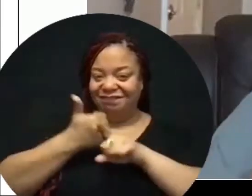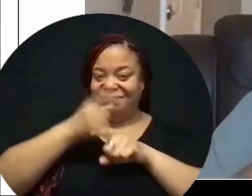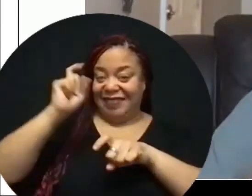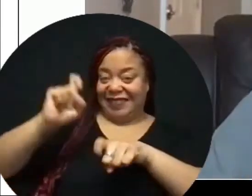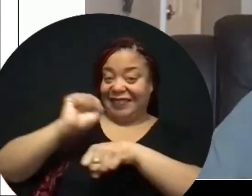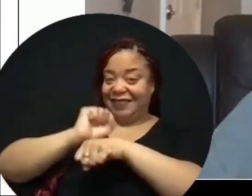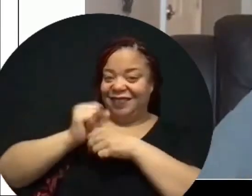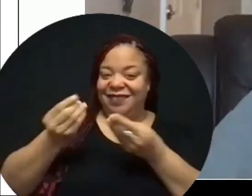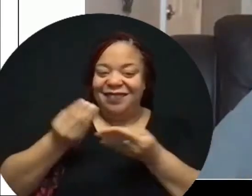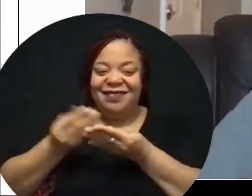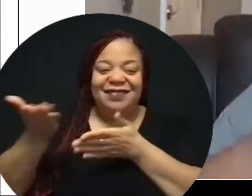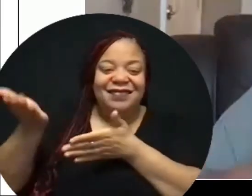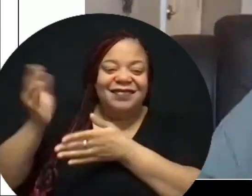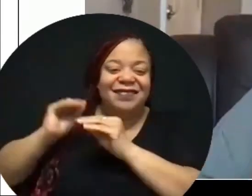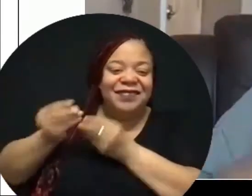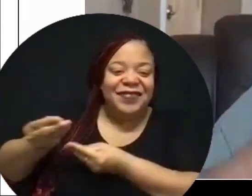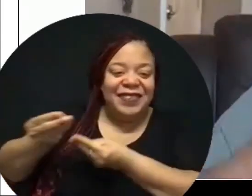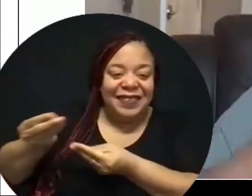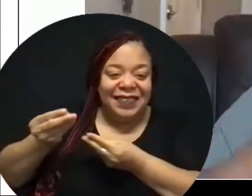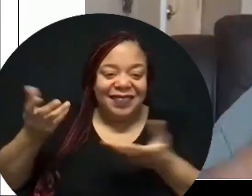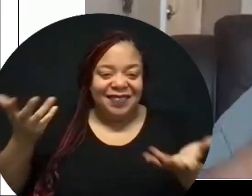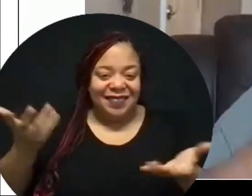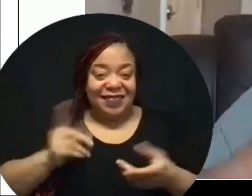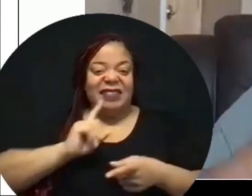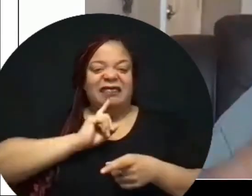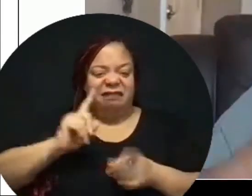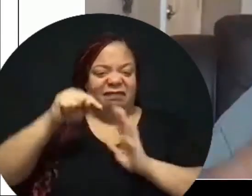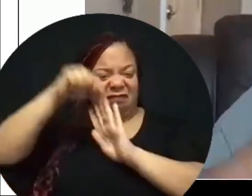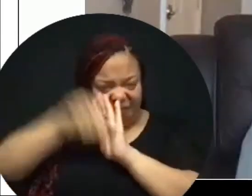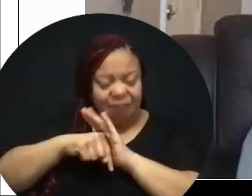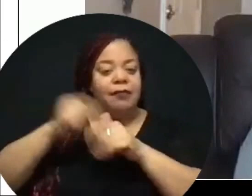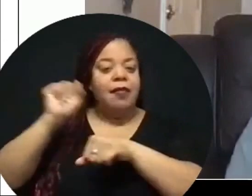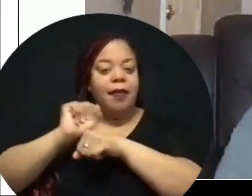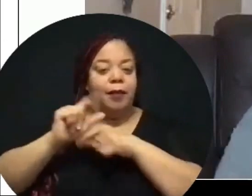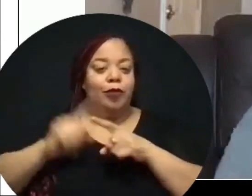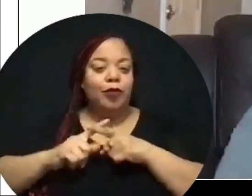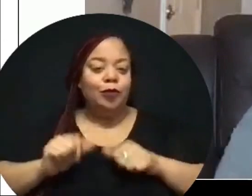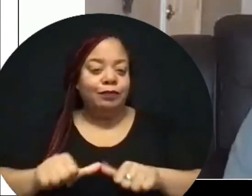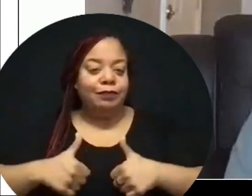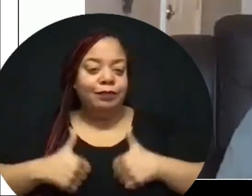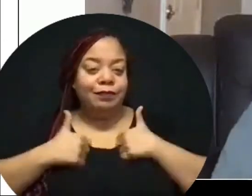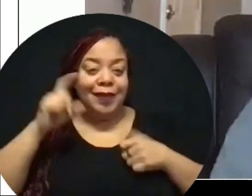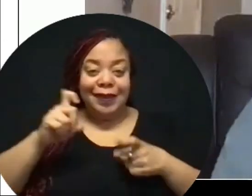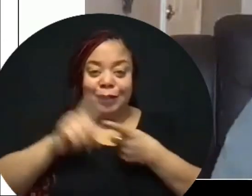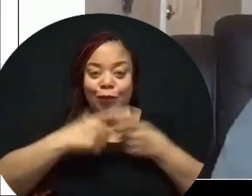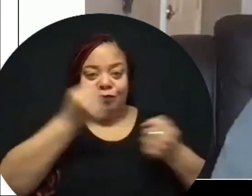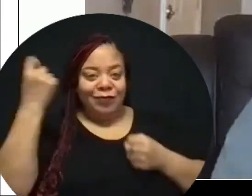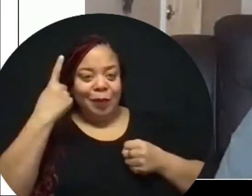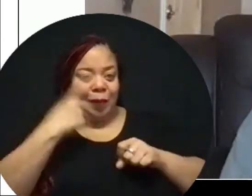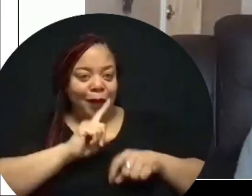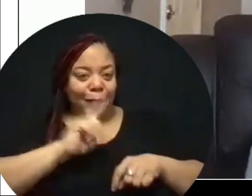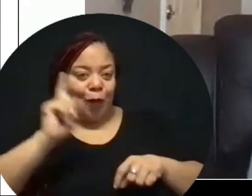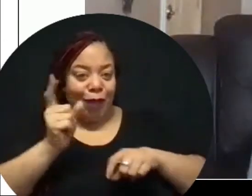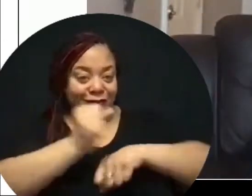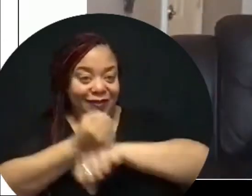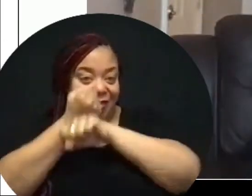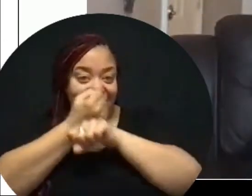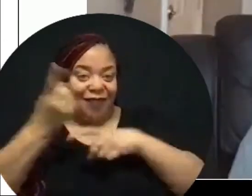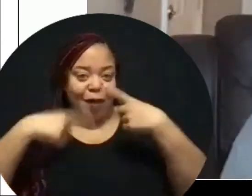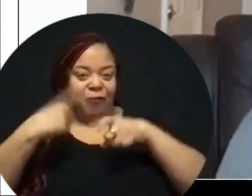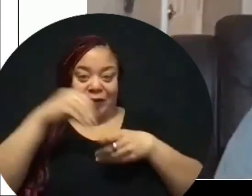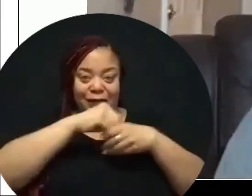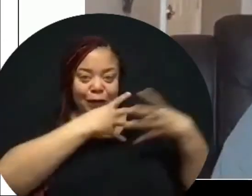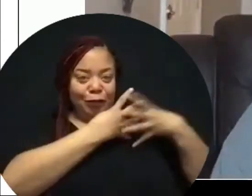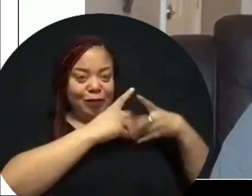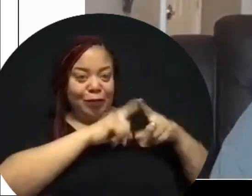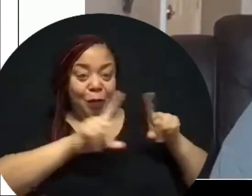there. And what I mean their place is the place that capitalism has assigned them. And that means being slaves and being impoverished, being the service workers at best if